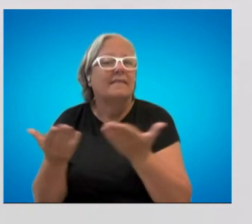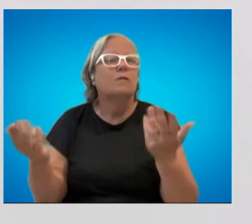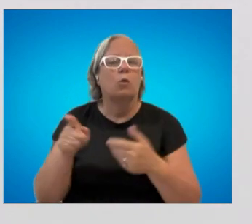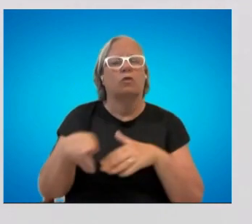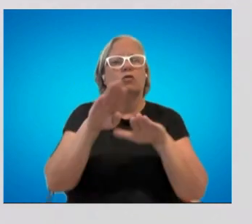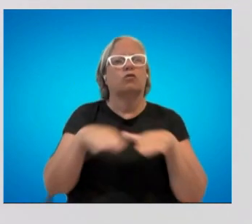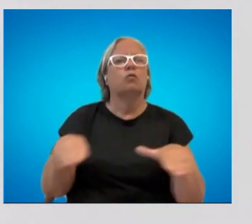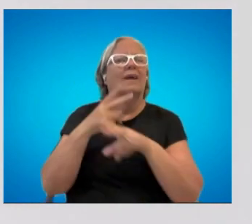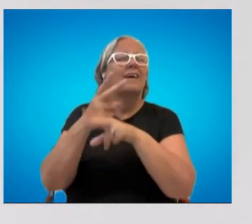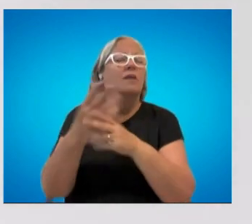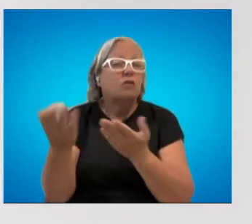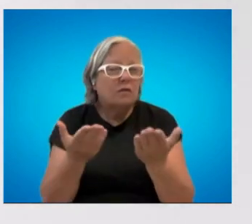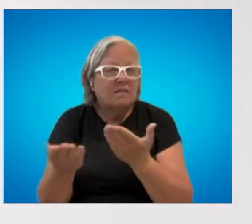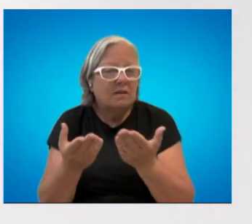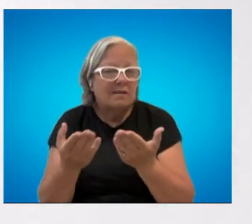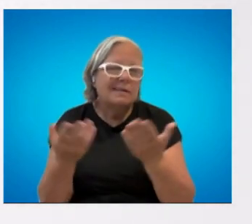carers.